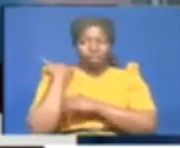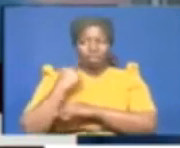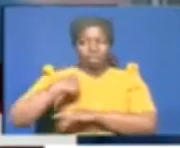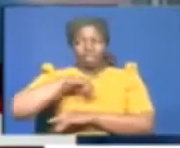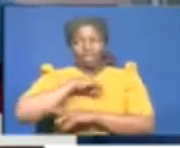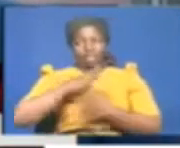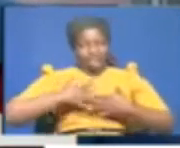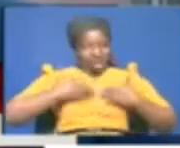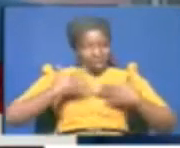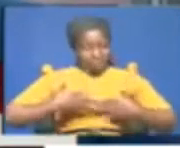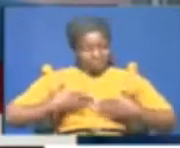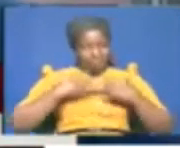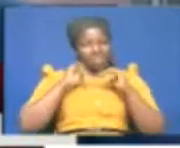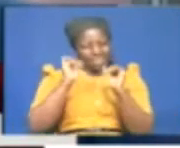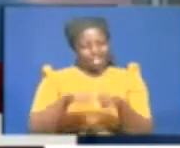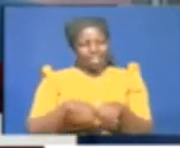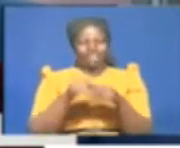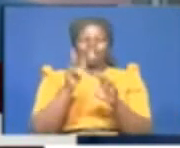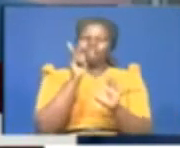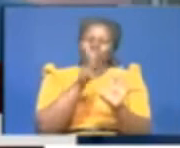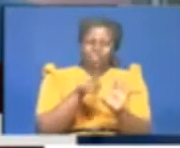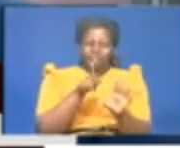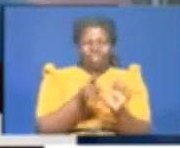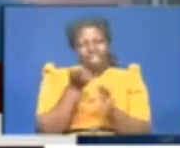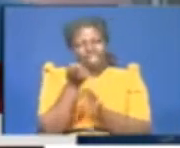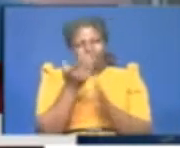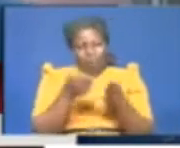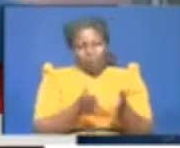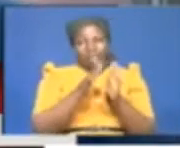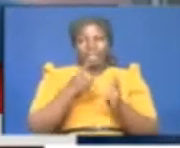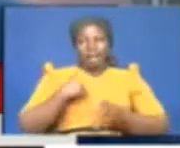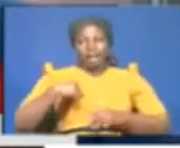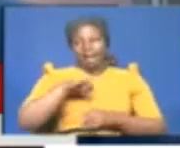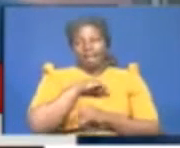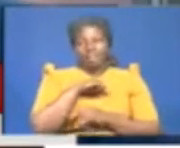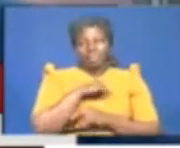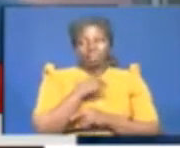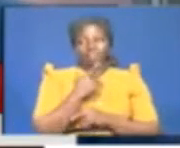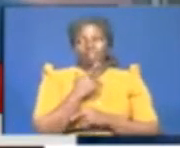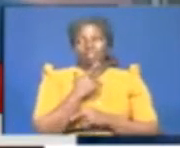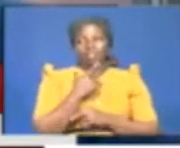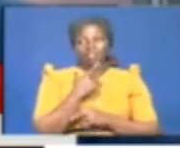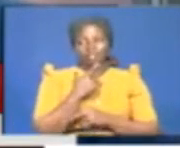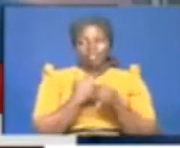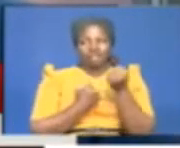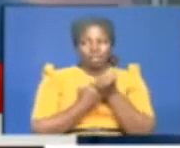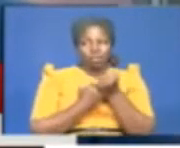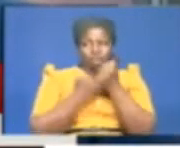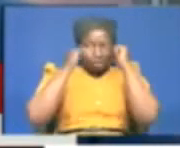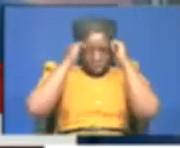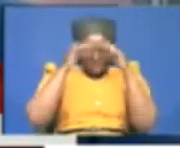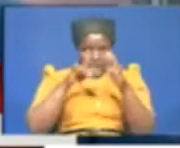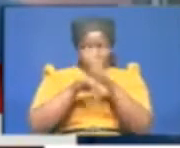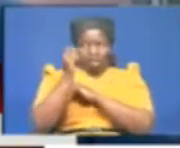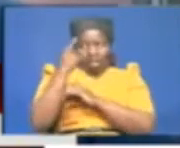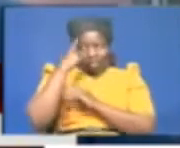we could play a small part in rewarding the talented students in Kenya. So for